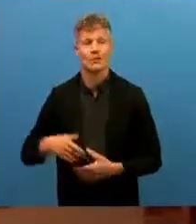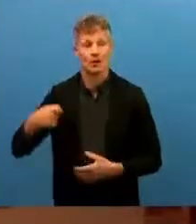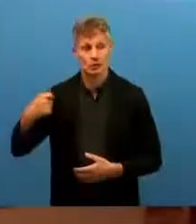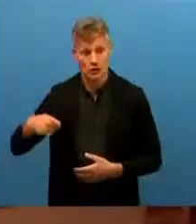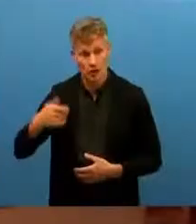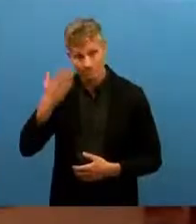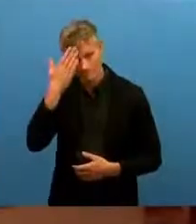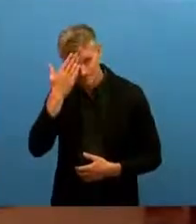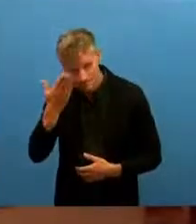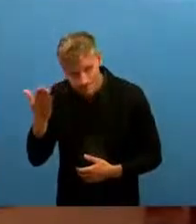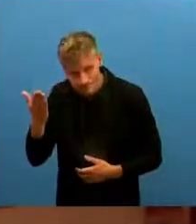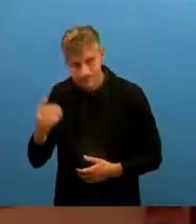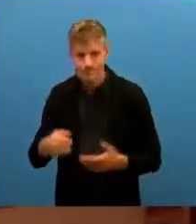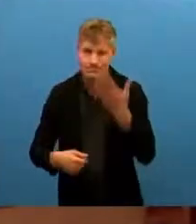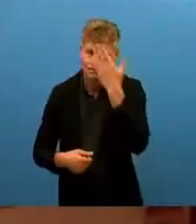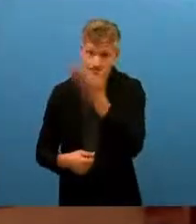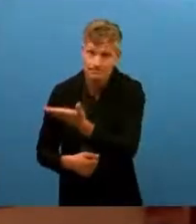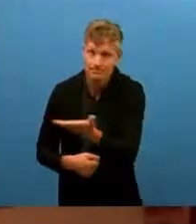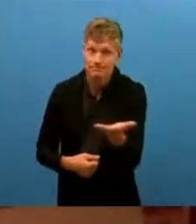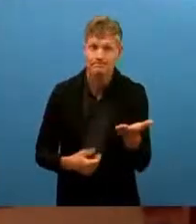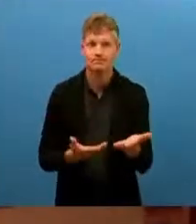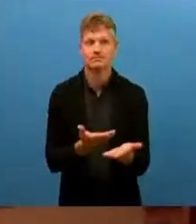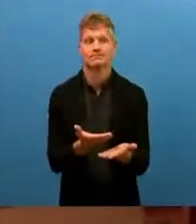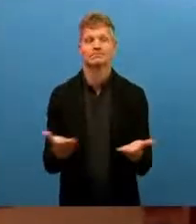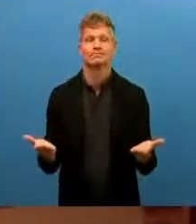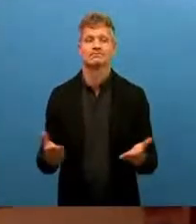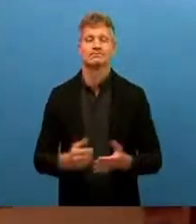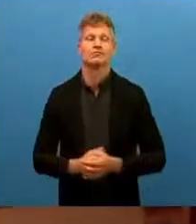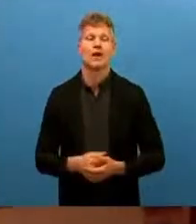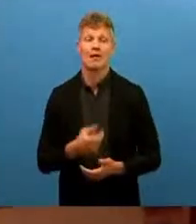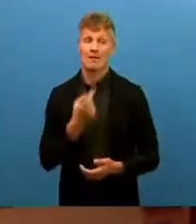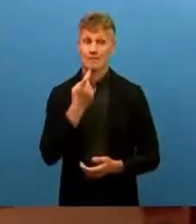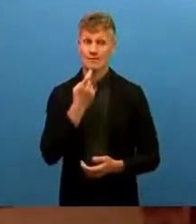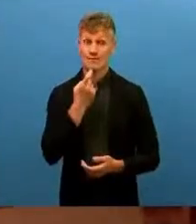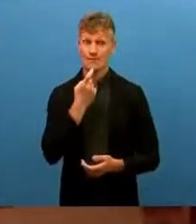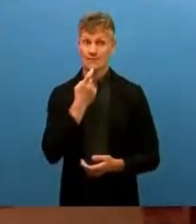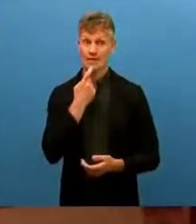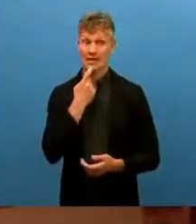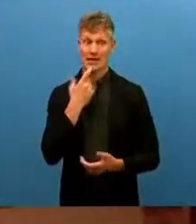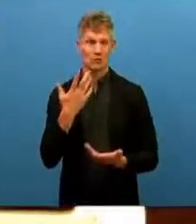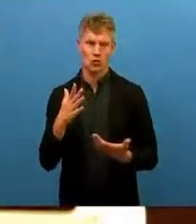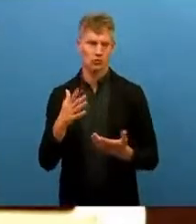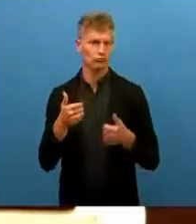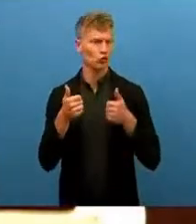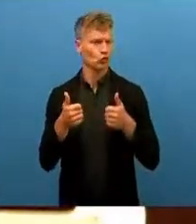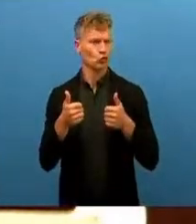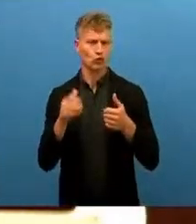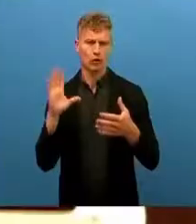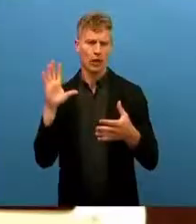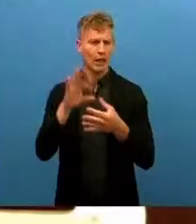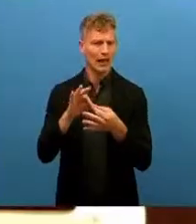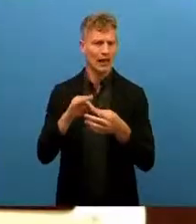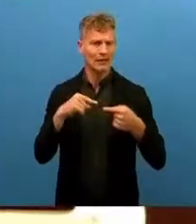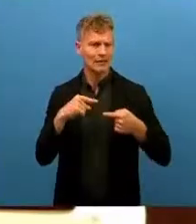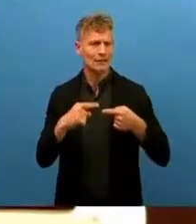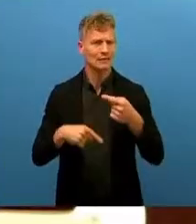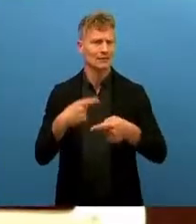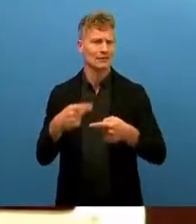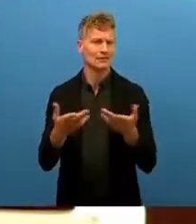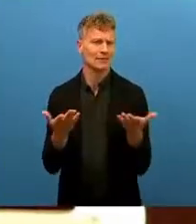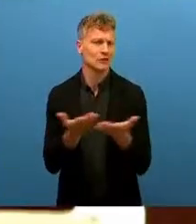representatives, dear participants, Finland is pleased to continue this important discussion on enhanced participation of Indigenous